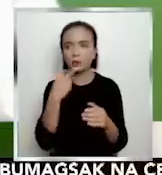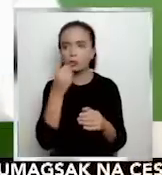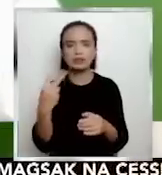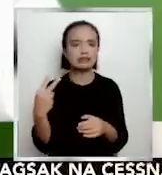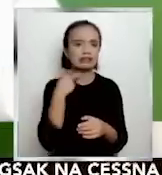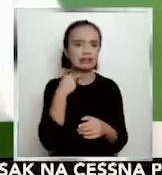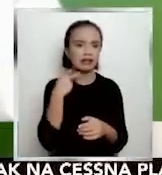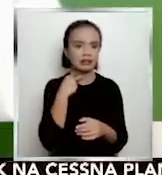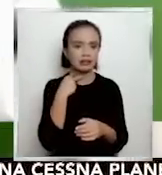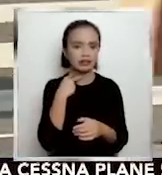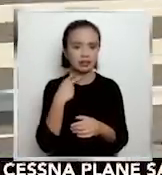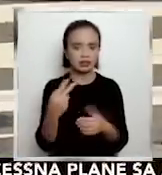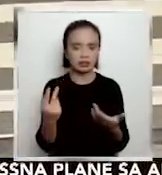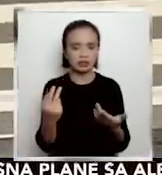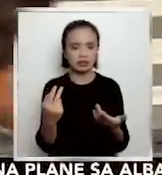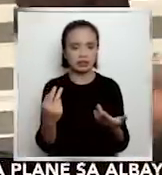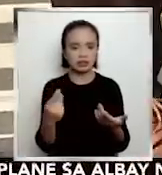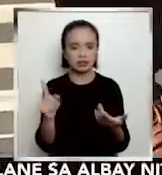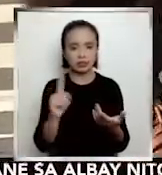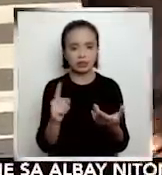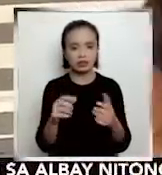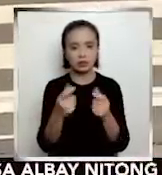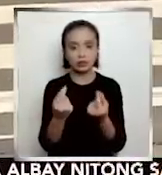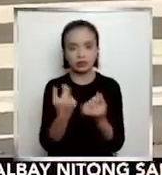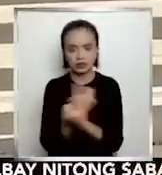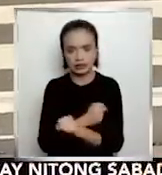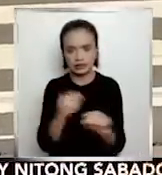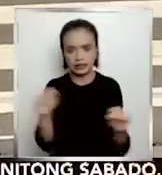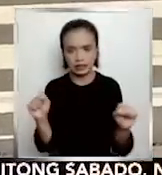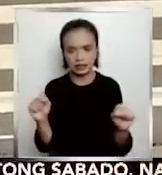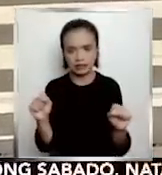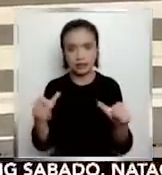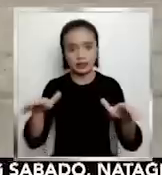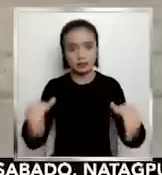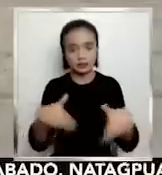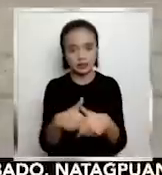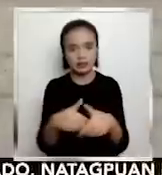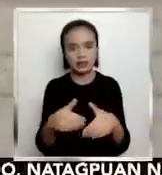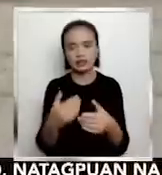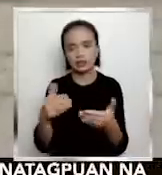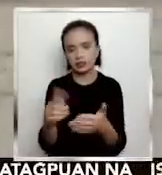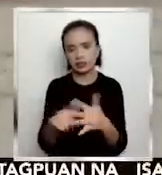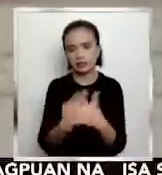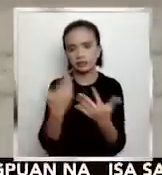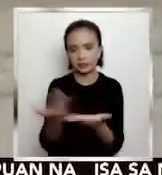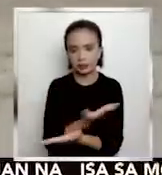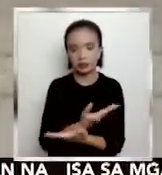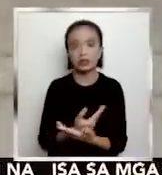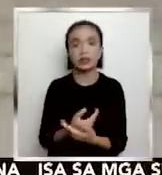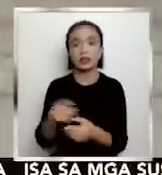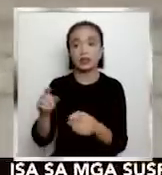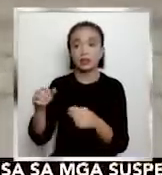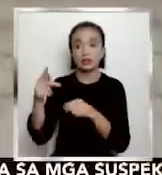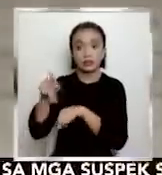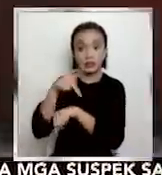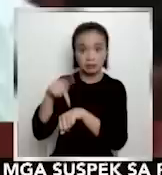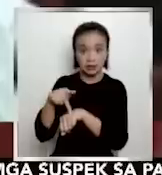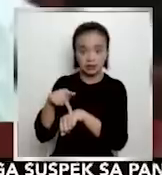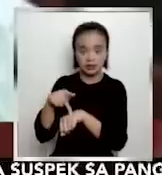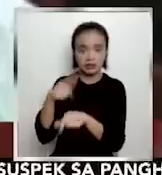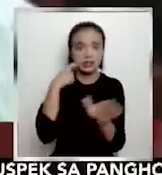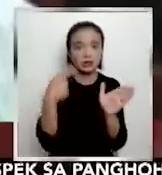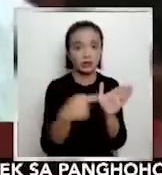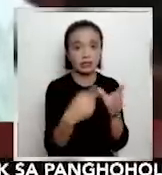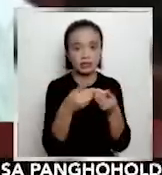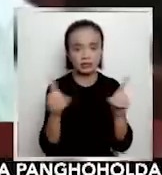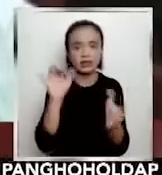and start anew. Habang ang iba, pagkilala lang ng Estado sa annulment ang sinusuportahan. We